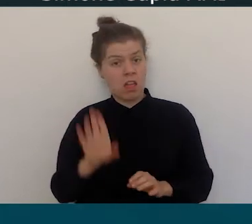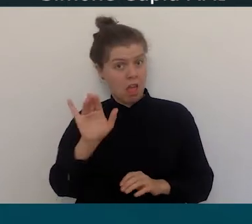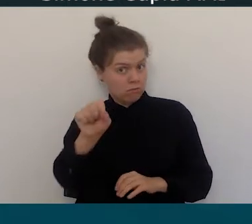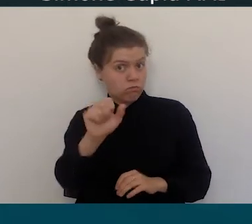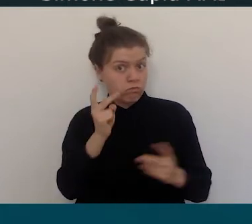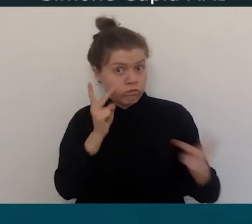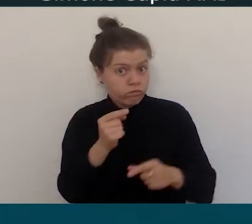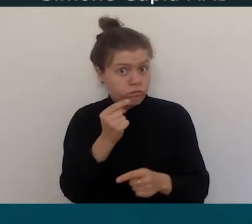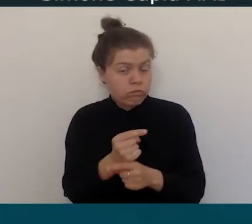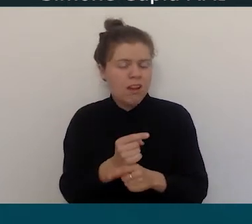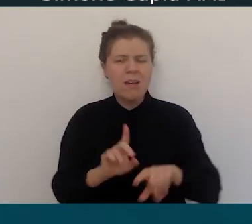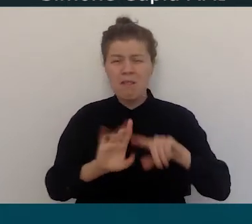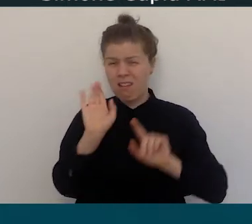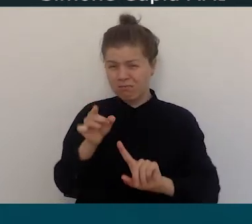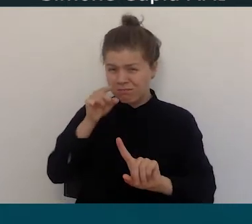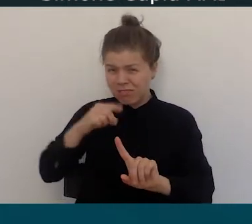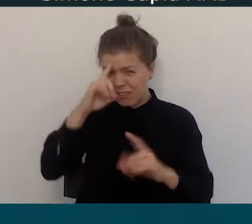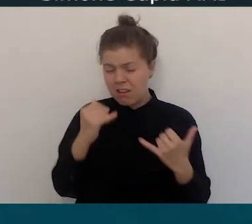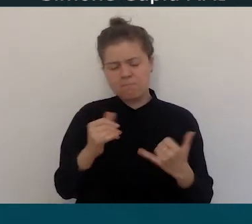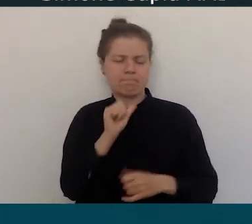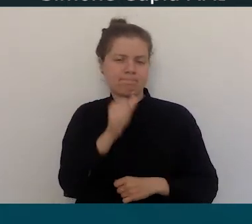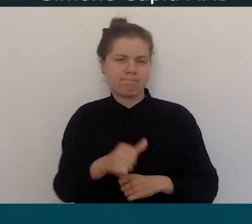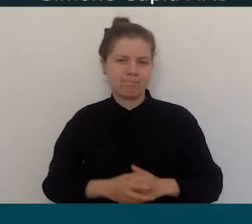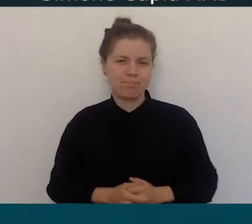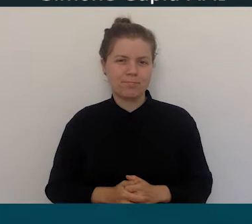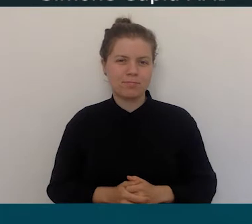but isn't necessarily the point of what we're trying to look at.